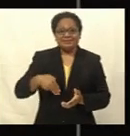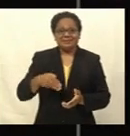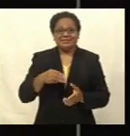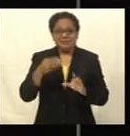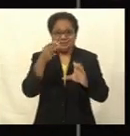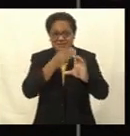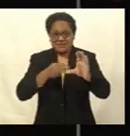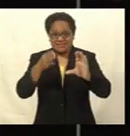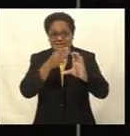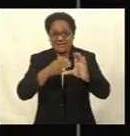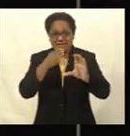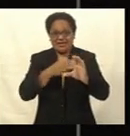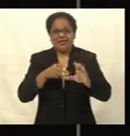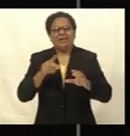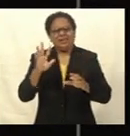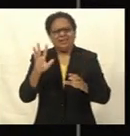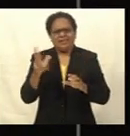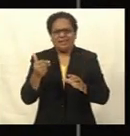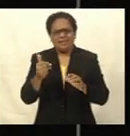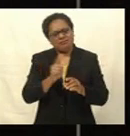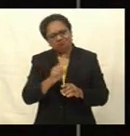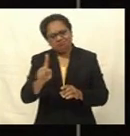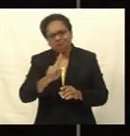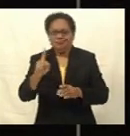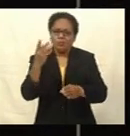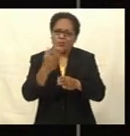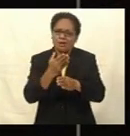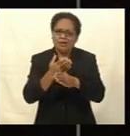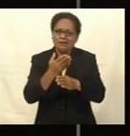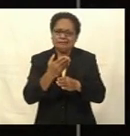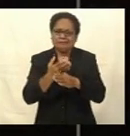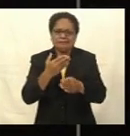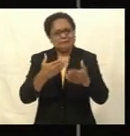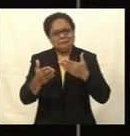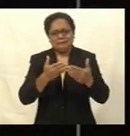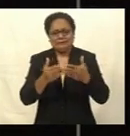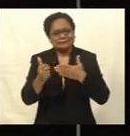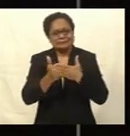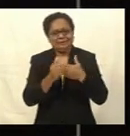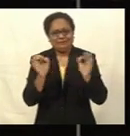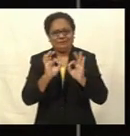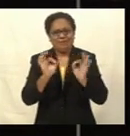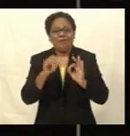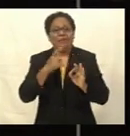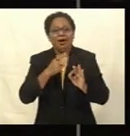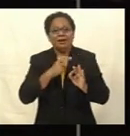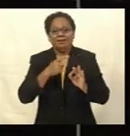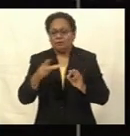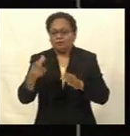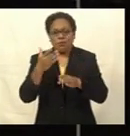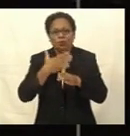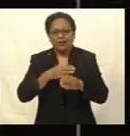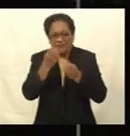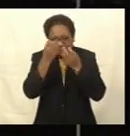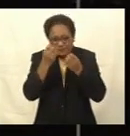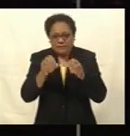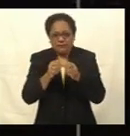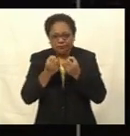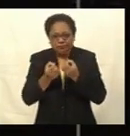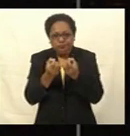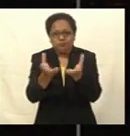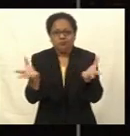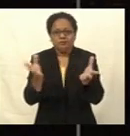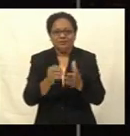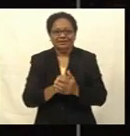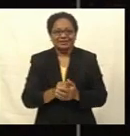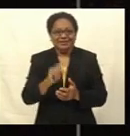put their safety second as they work to get out as much information as possible to the public. As hundreds of thousands commemorate World